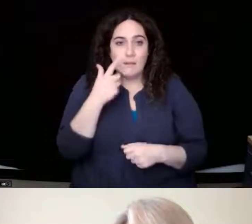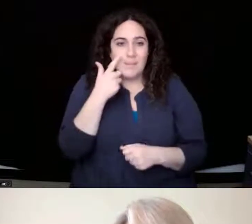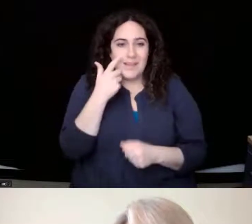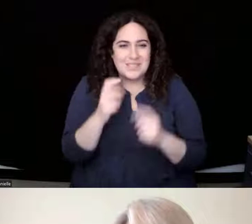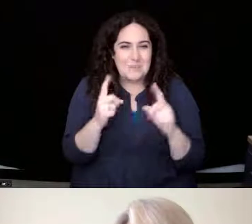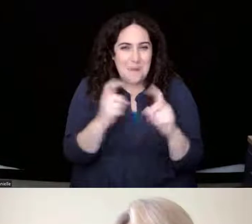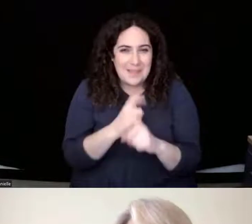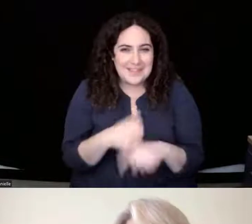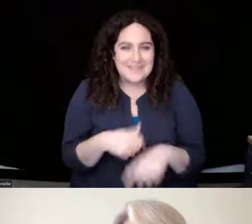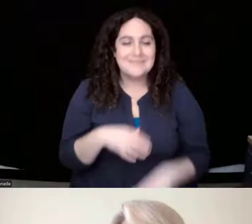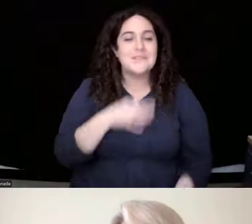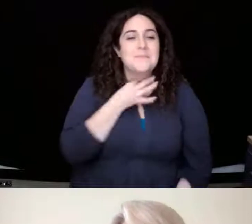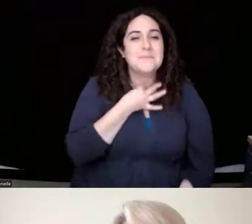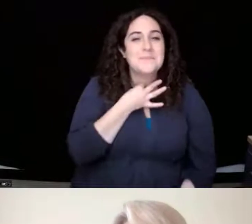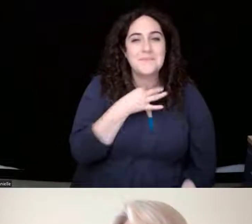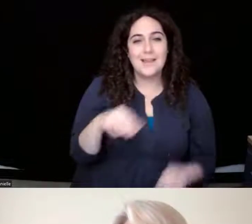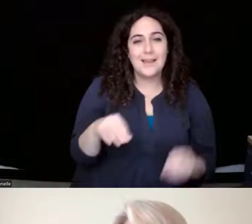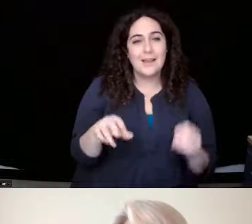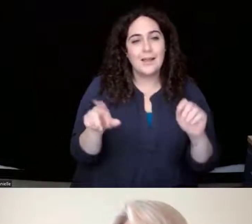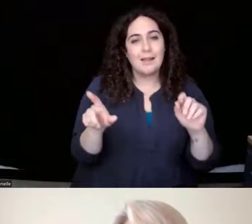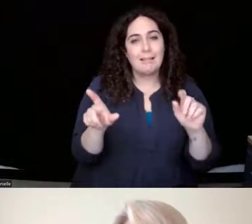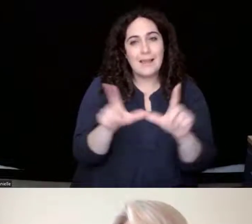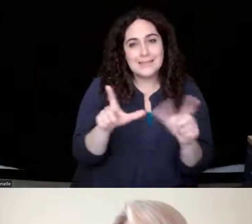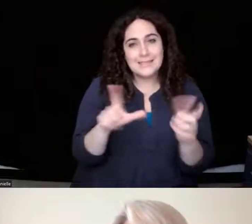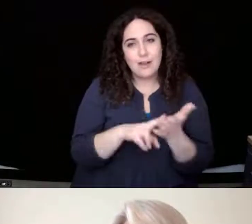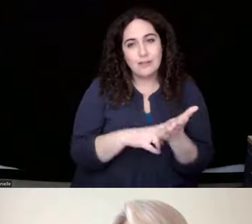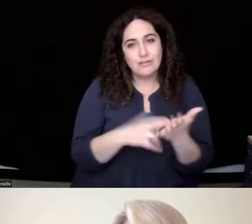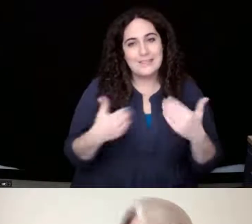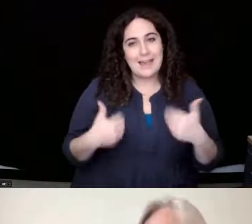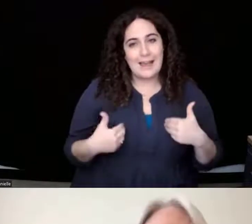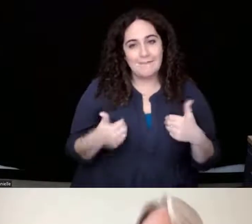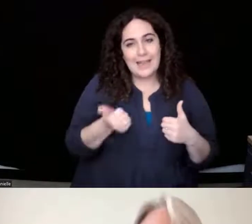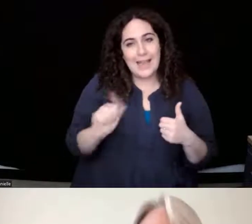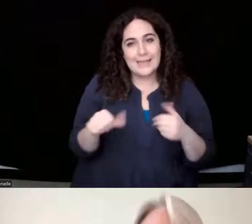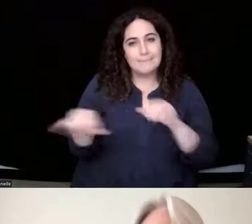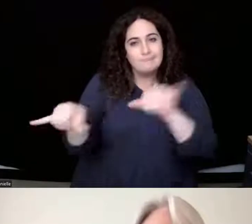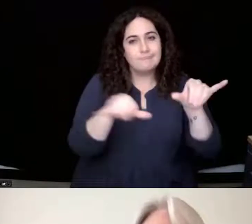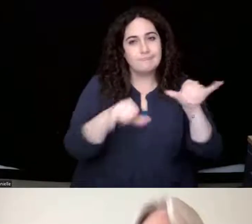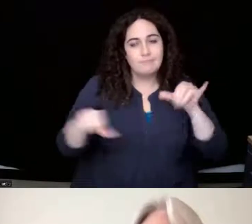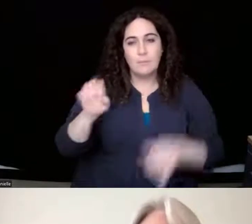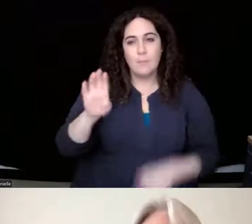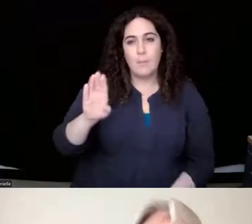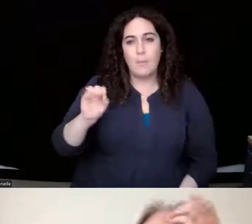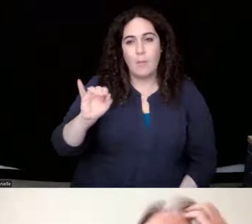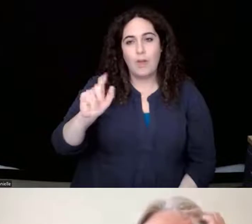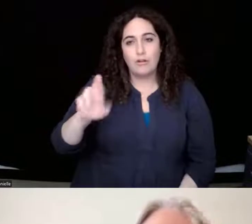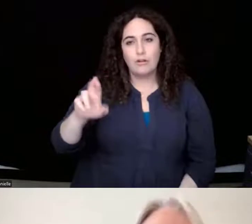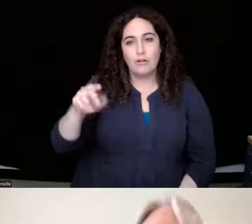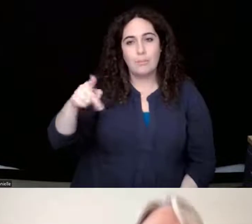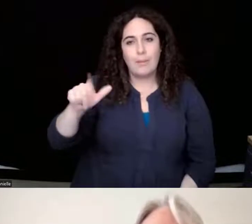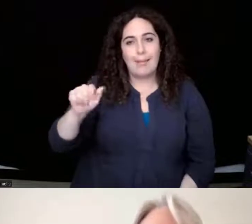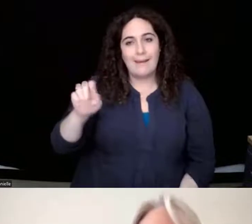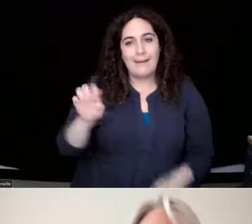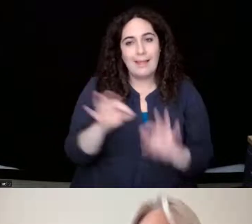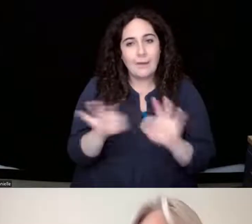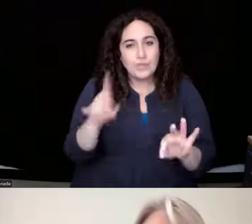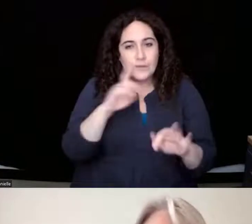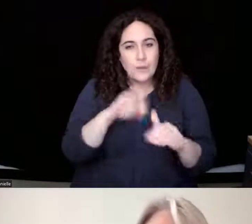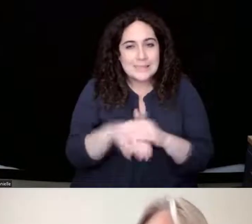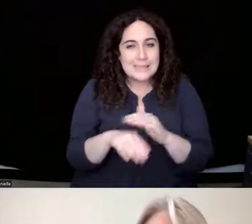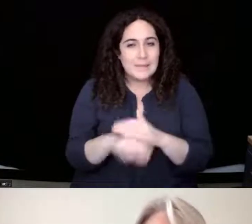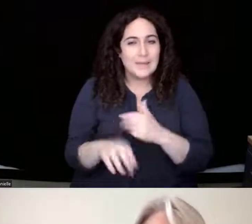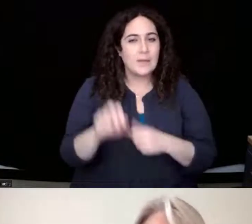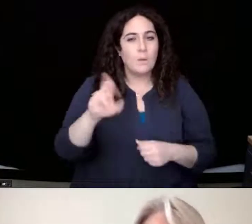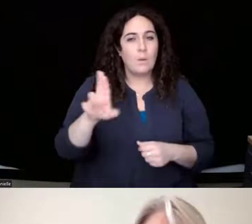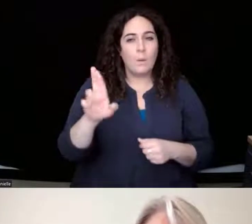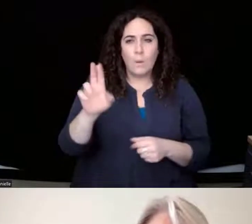boilerplate language about accessibility, or does it differ by institutions? Have we seen changes in